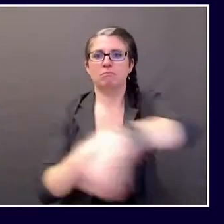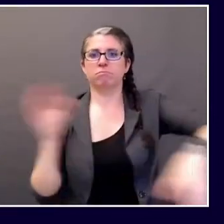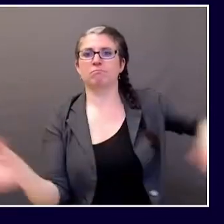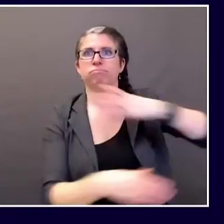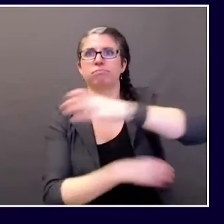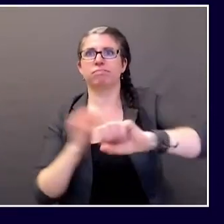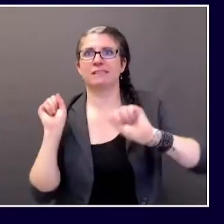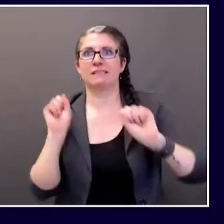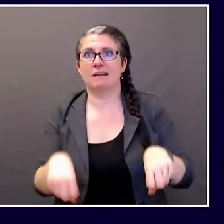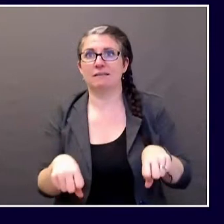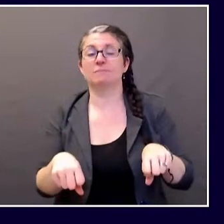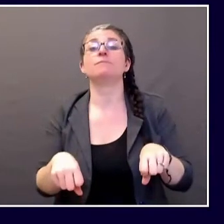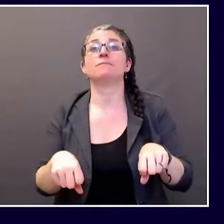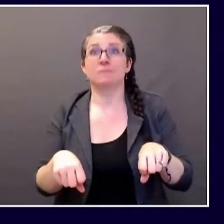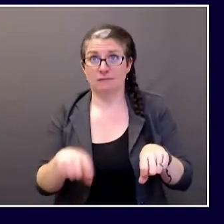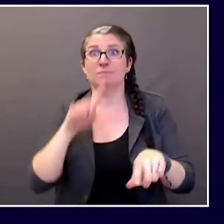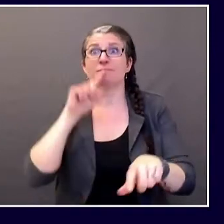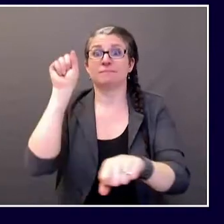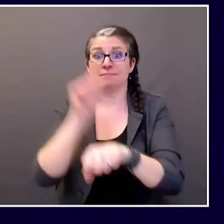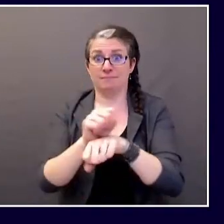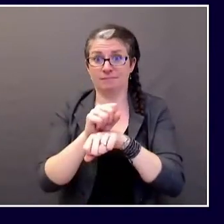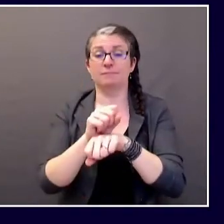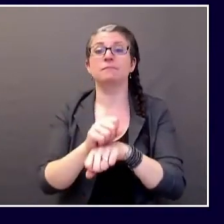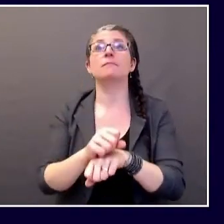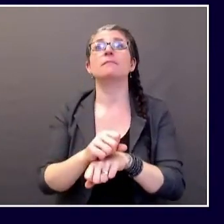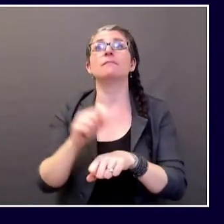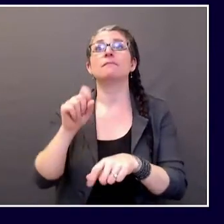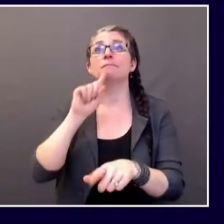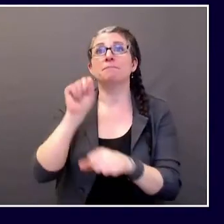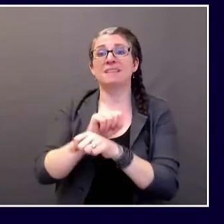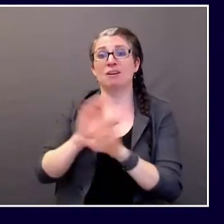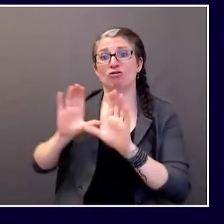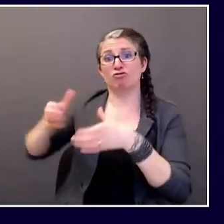to younger patients who might also be high risk?